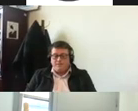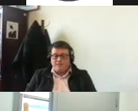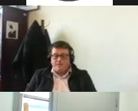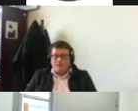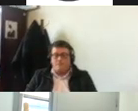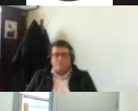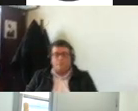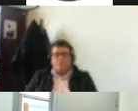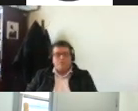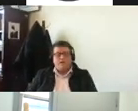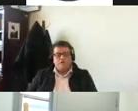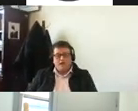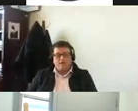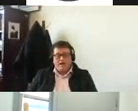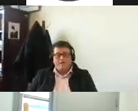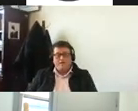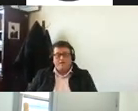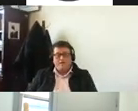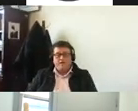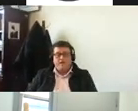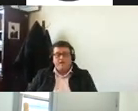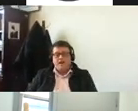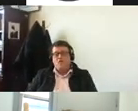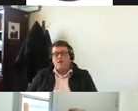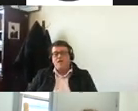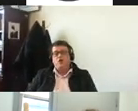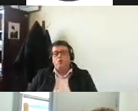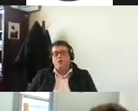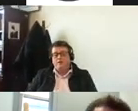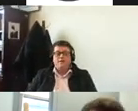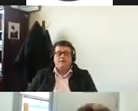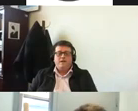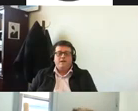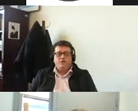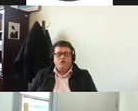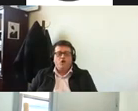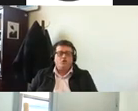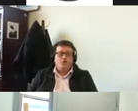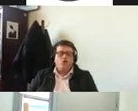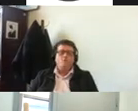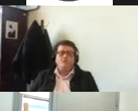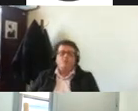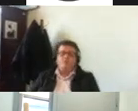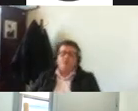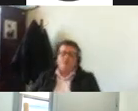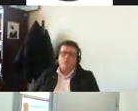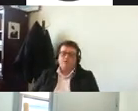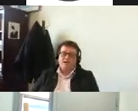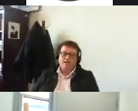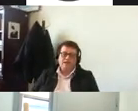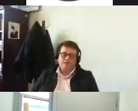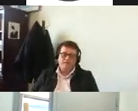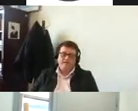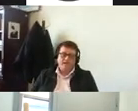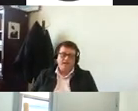evidence of the person's potential incapacity that gets carried into court. And then a judge determines whether or not that person